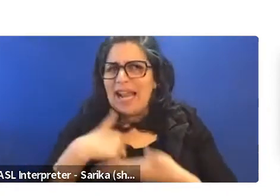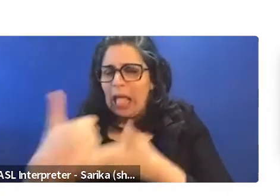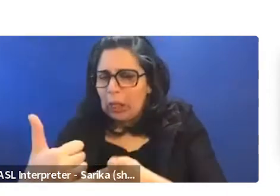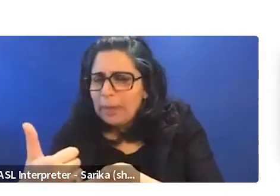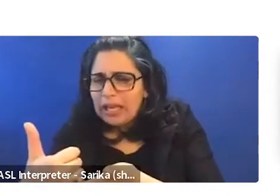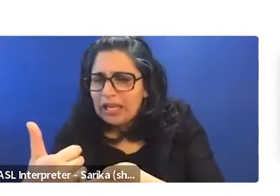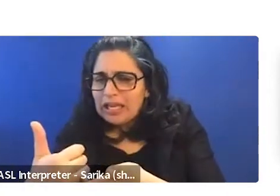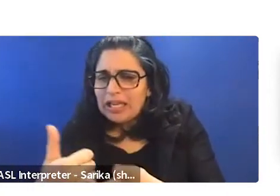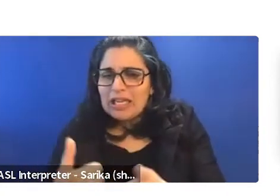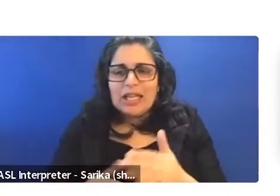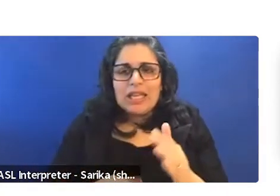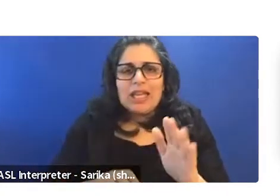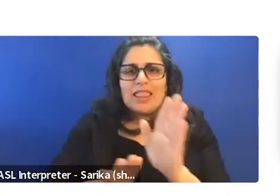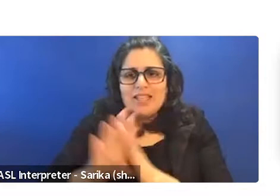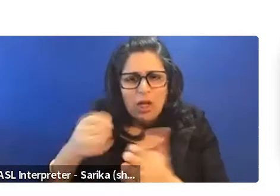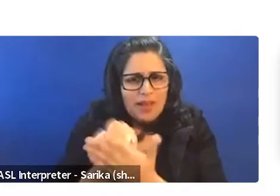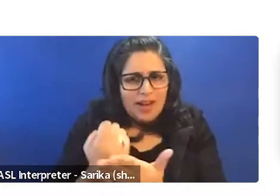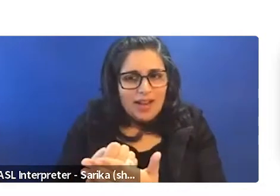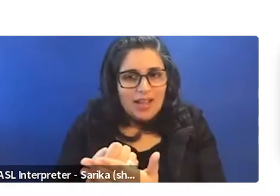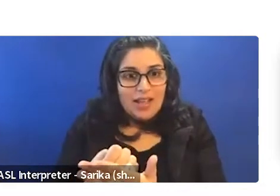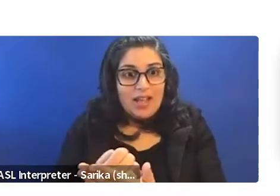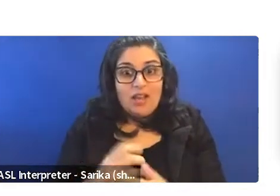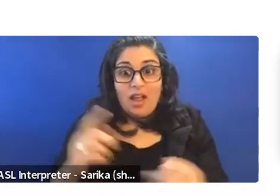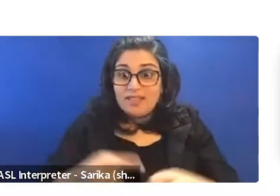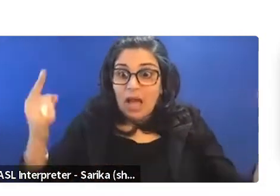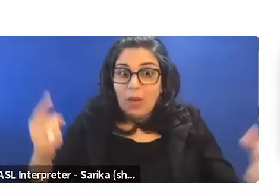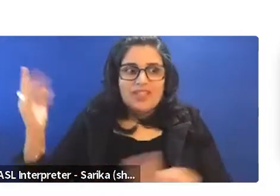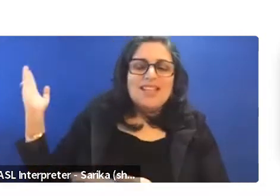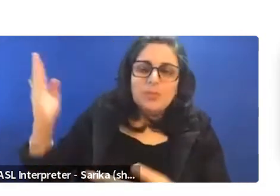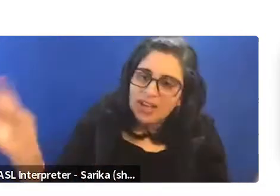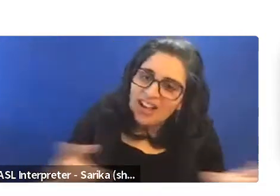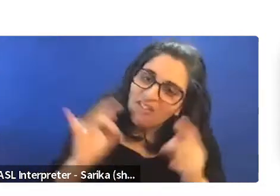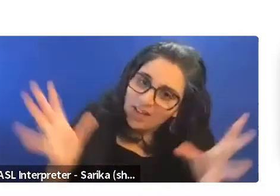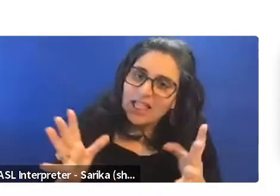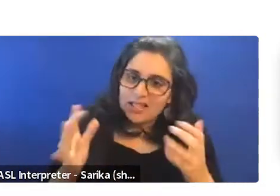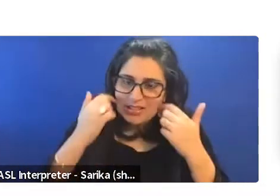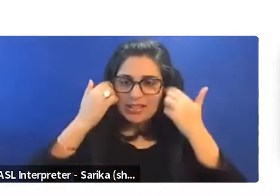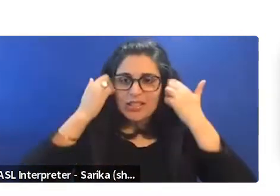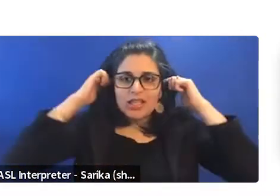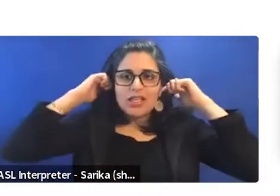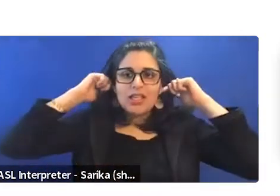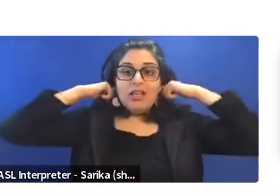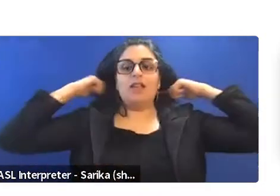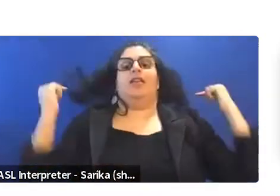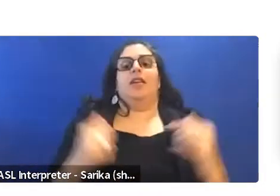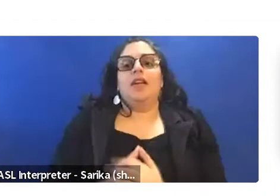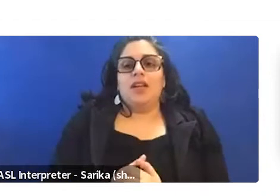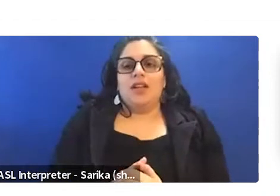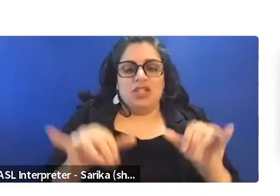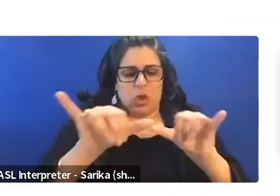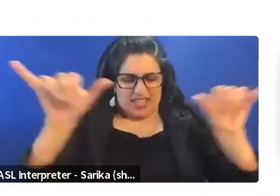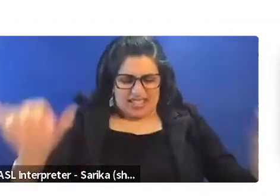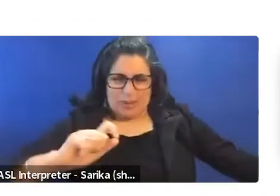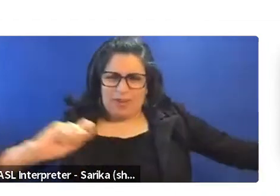development. Very opposite, it's bringing violence. And so like the systemic changes